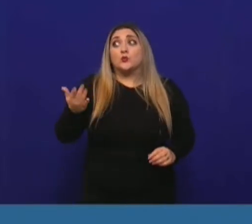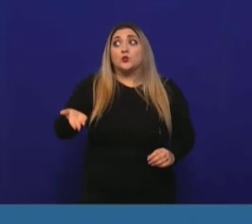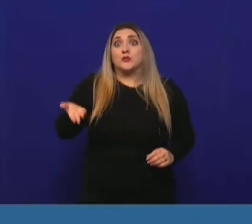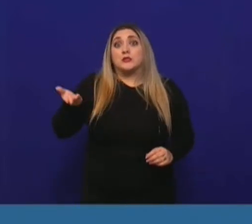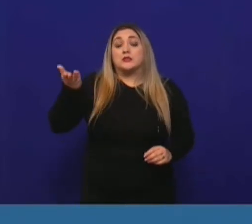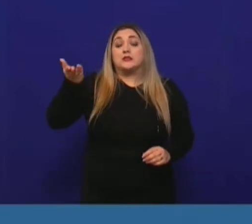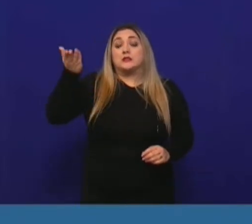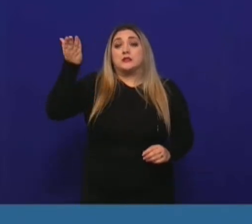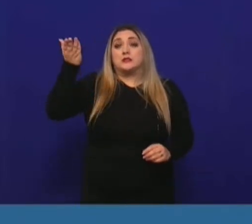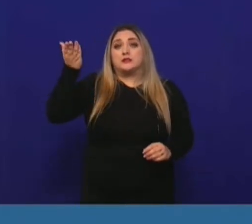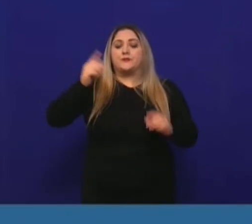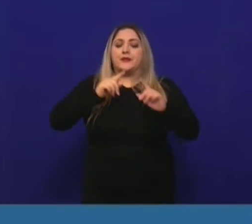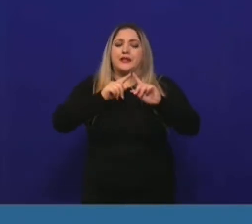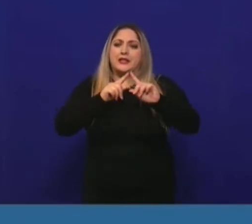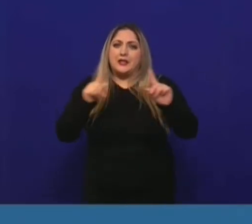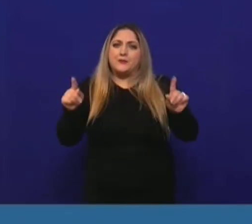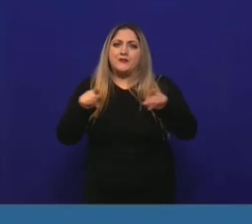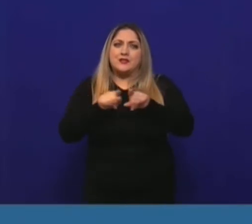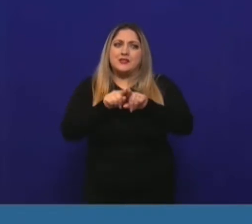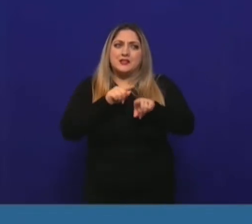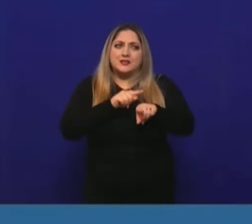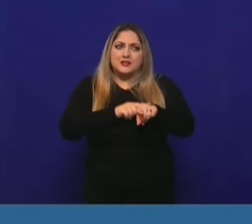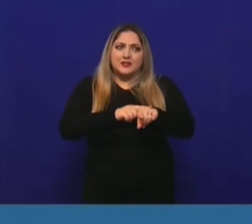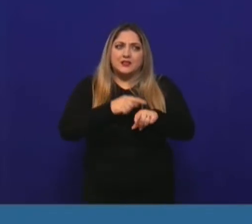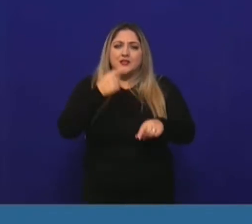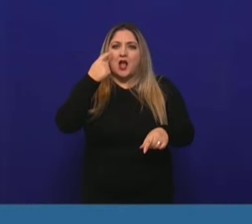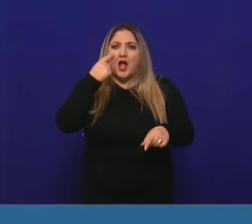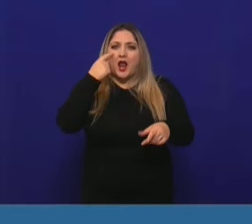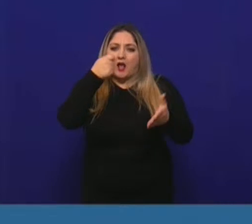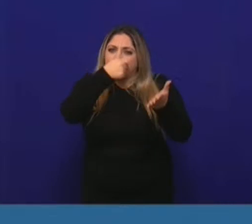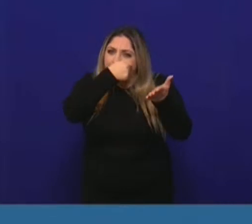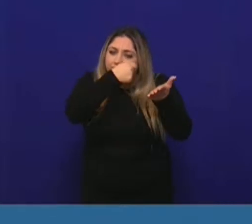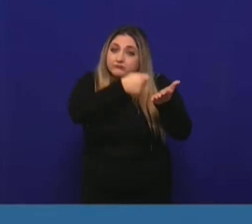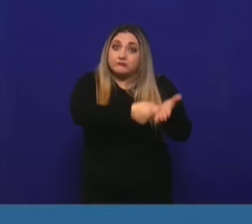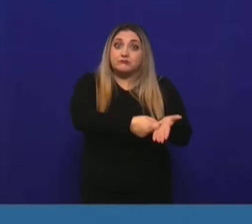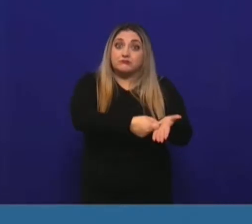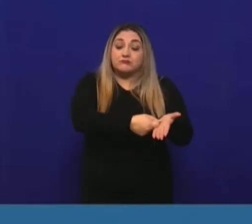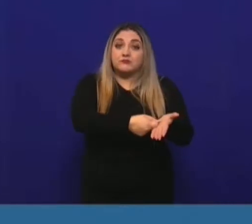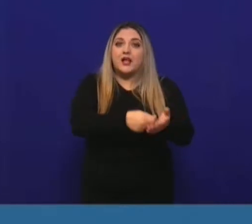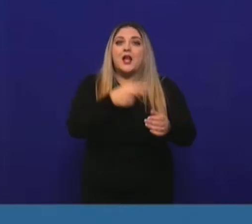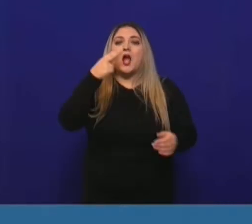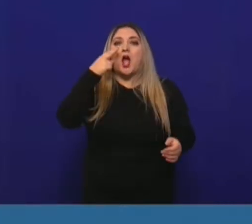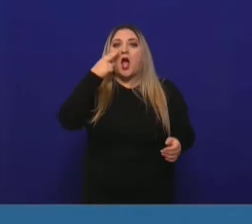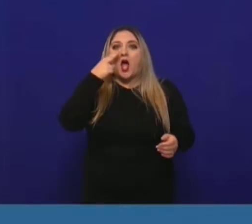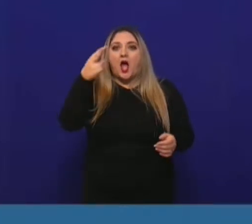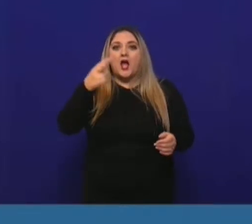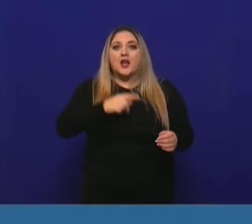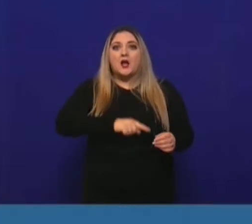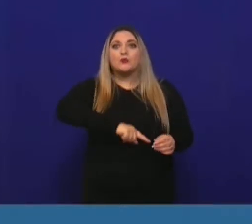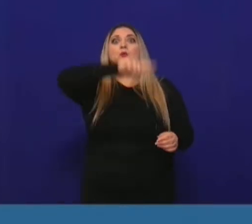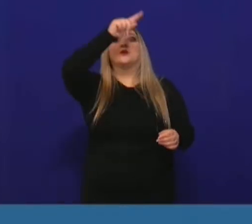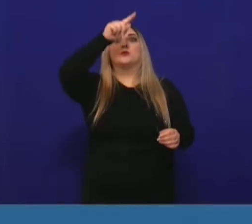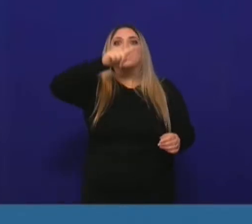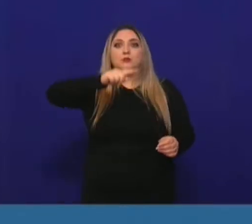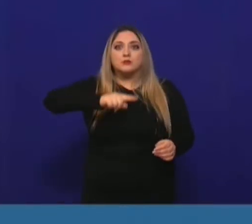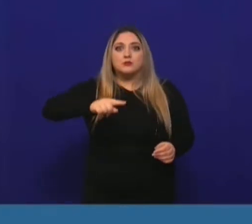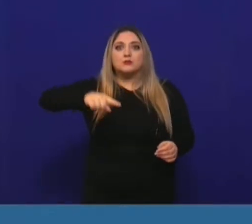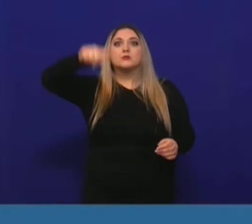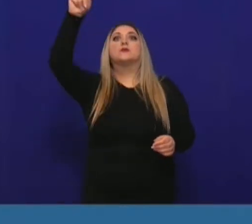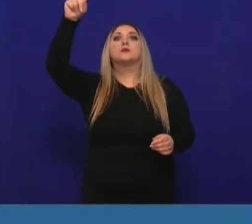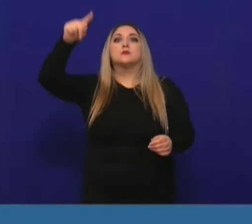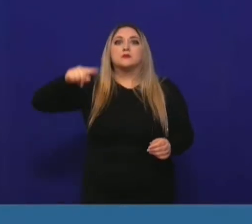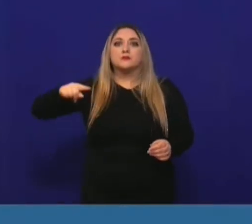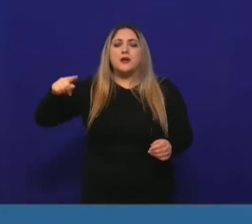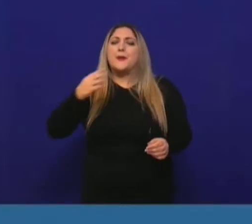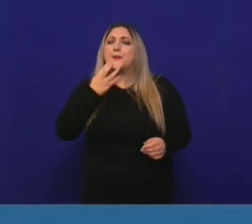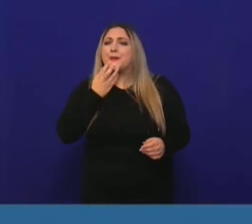jiżdied, però kien ħarsu naqra lejn x'qed jiġri. Rajna dawn il-peaks li jiġru meta inti